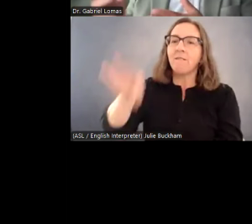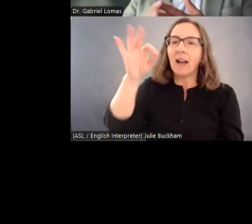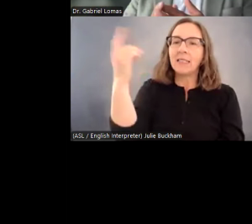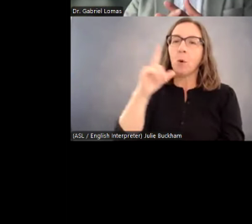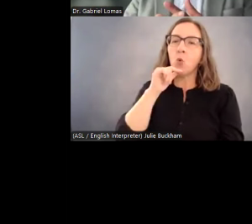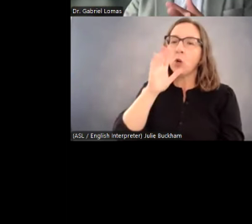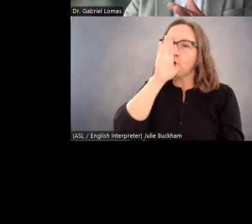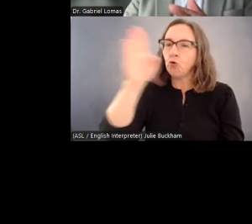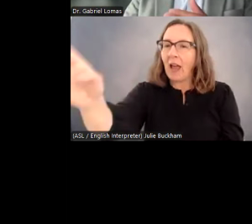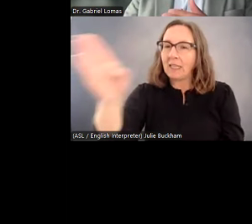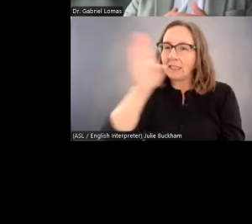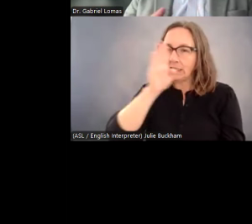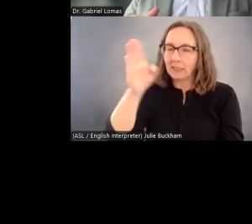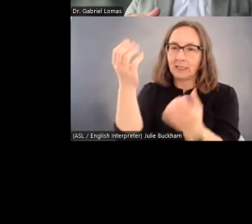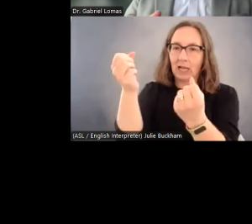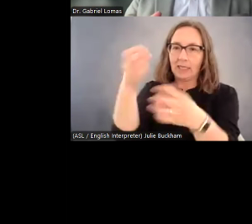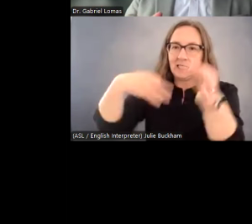back on the use of an interpreter.